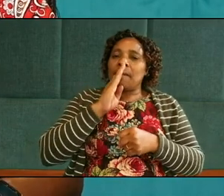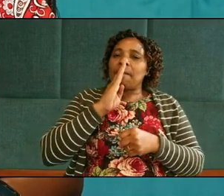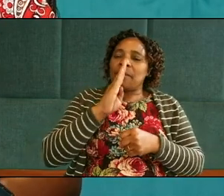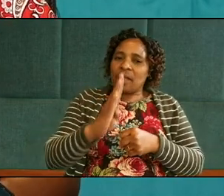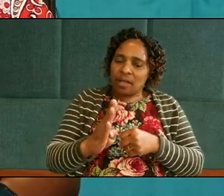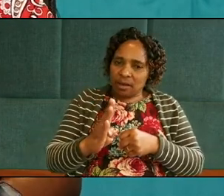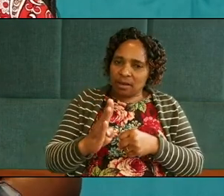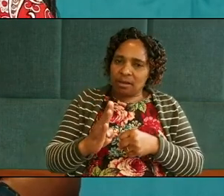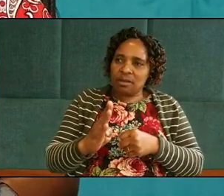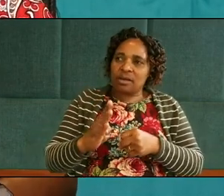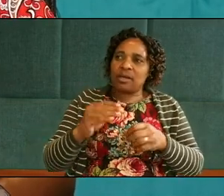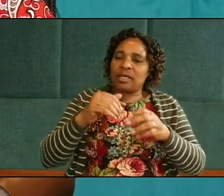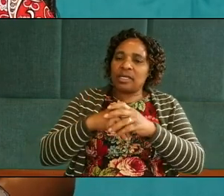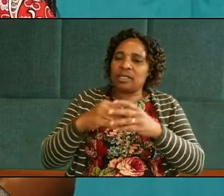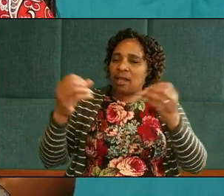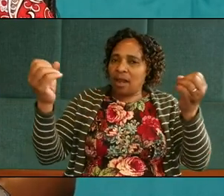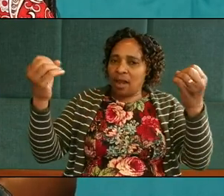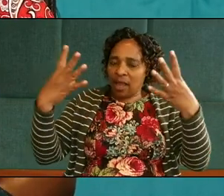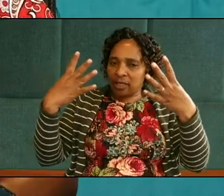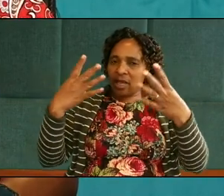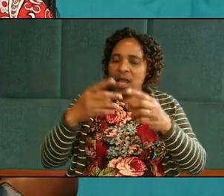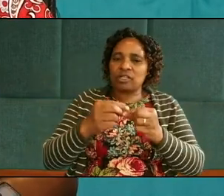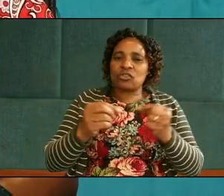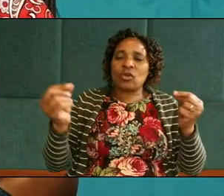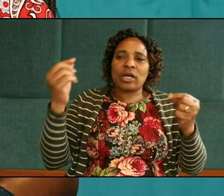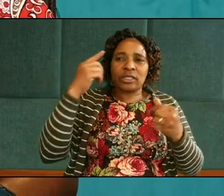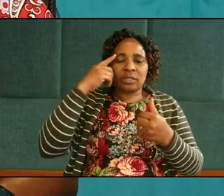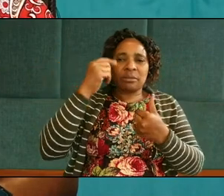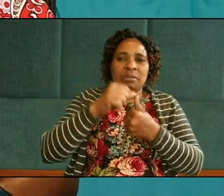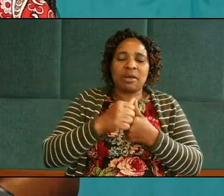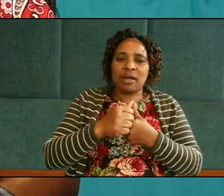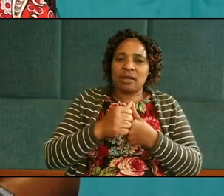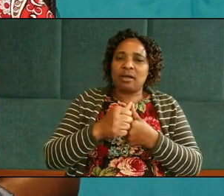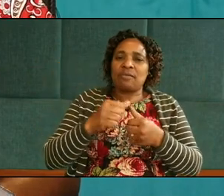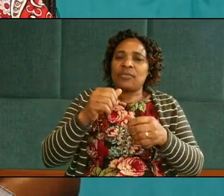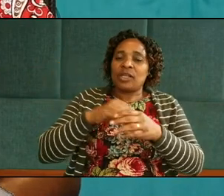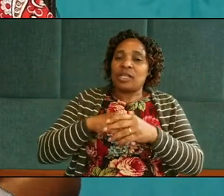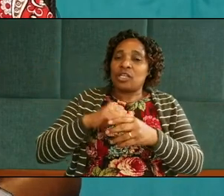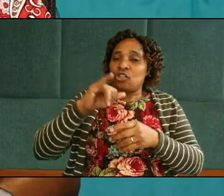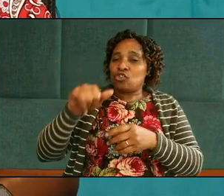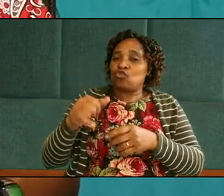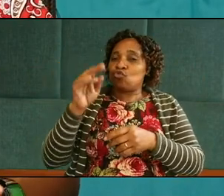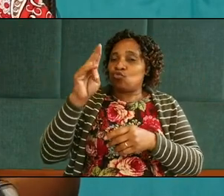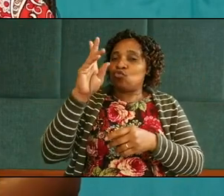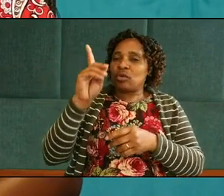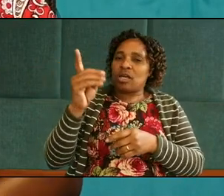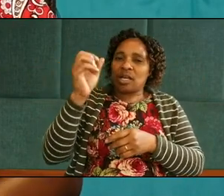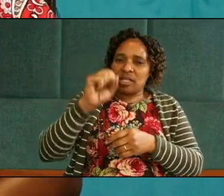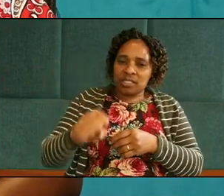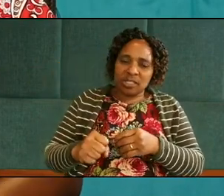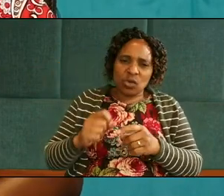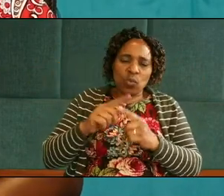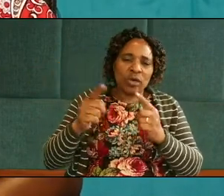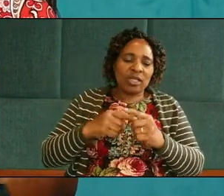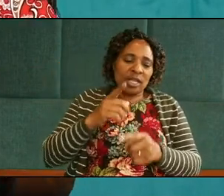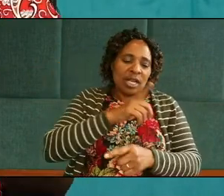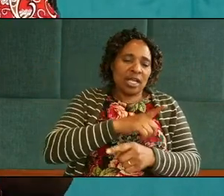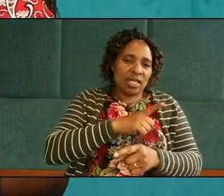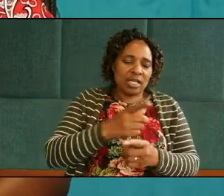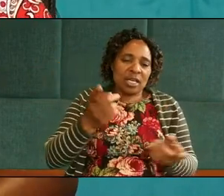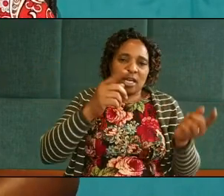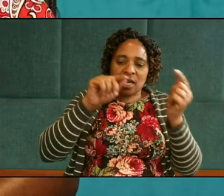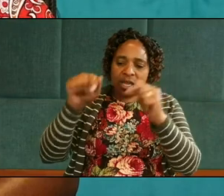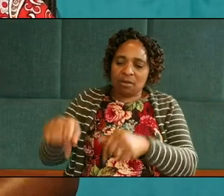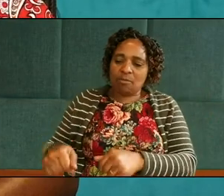has been in the limelight for as long as we can remember. We remember Jesus and Judas, when the lady came and washed Jesus' feet